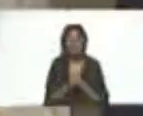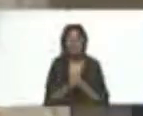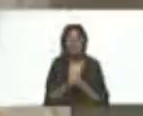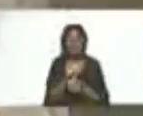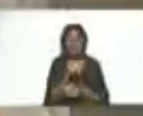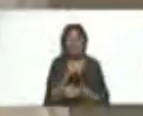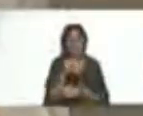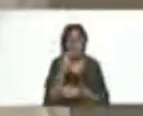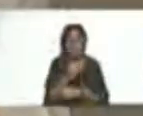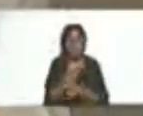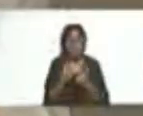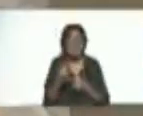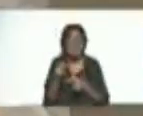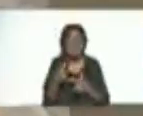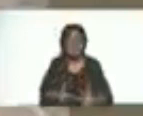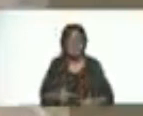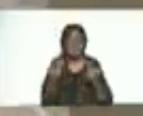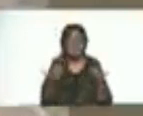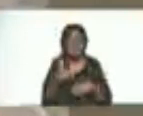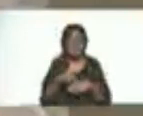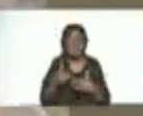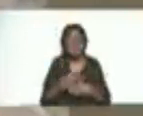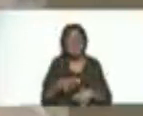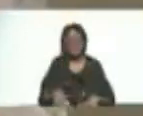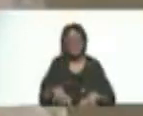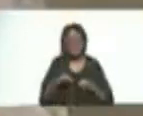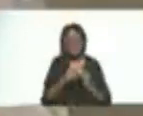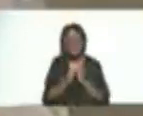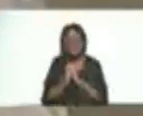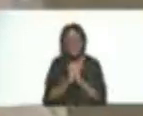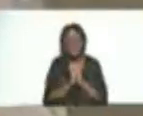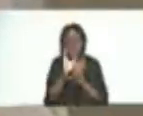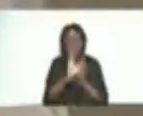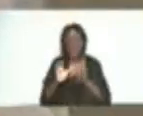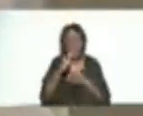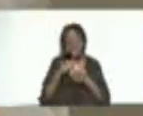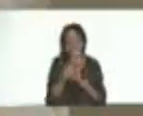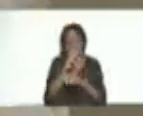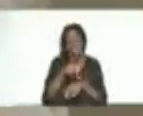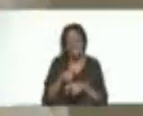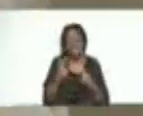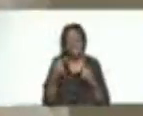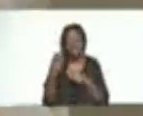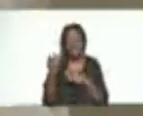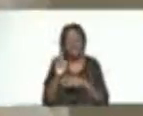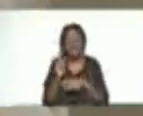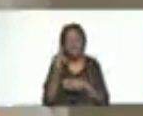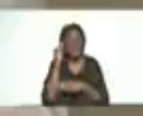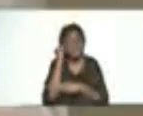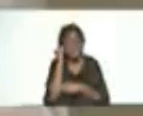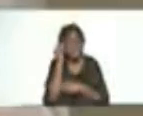Yes, Makushla, we're coming to you live here at the New Life Worship Center in Freeport, Grand Bahama, where the memorial service for our